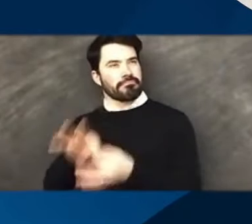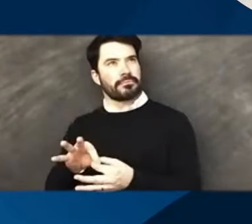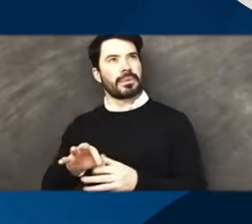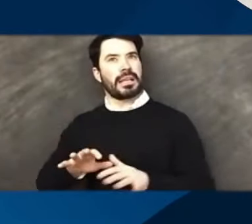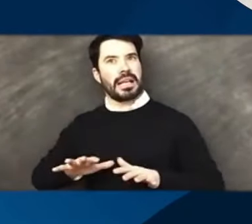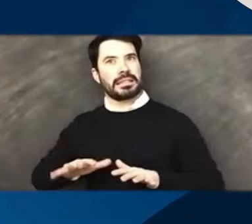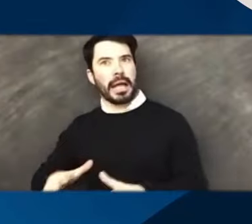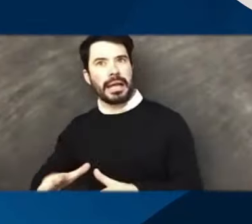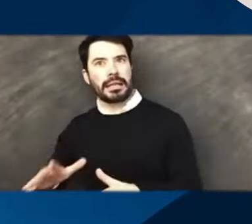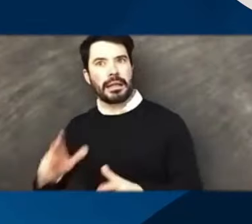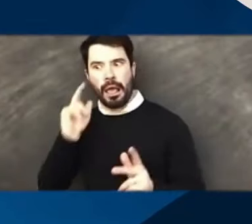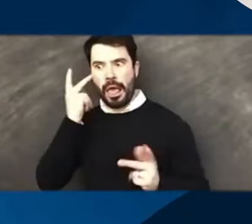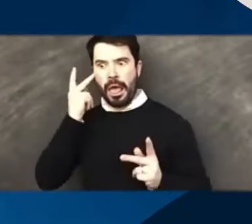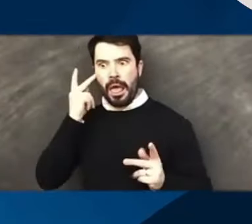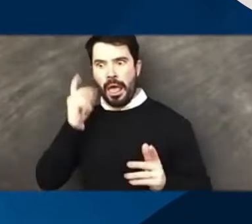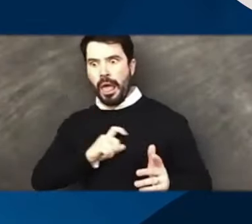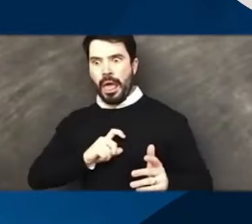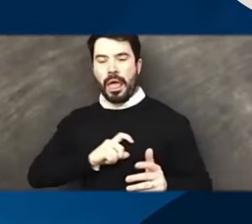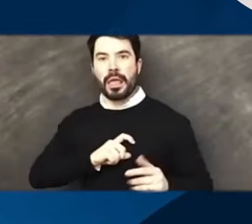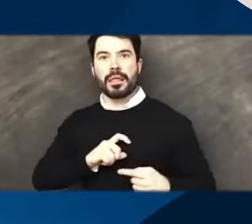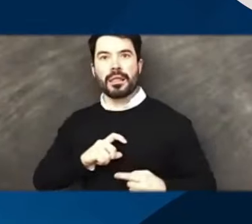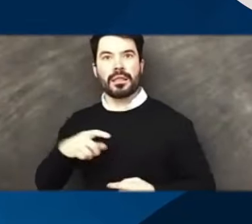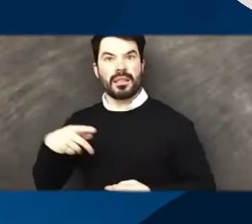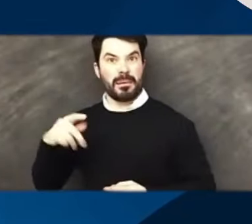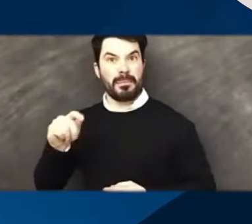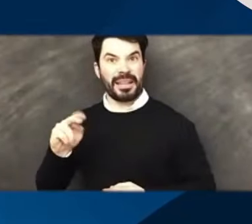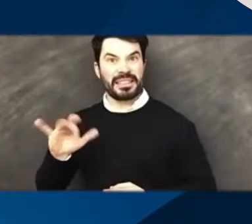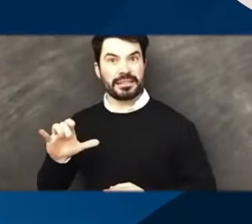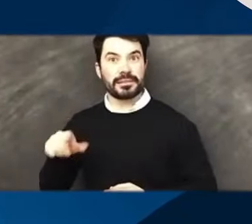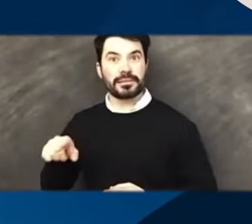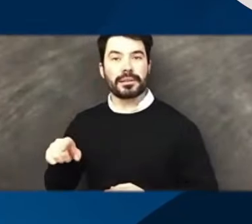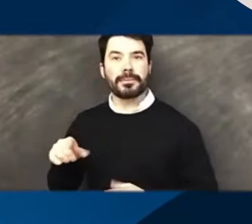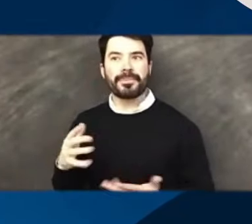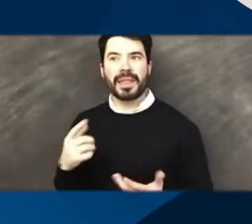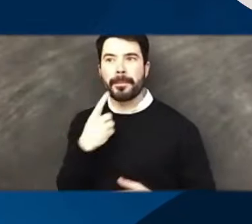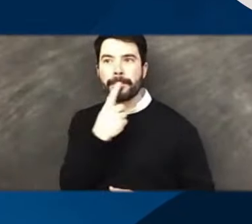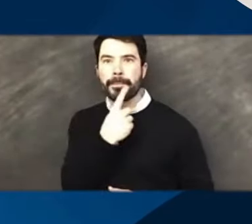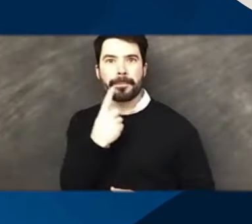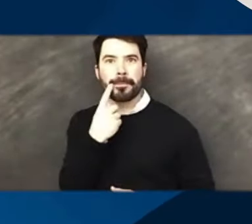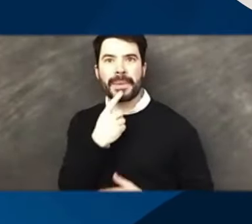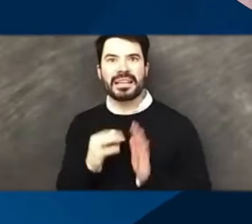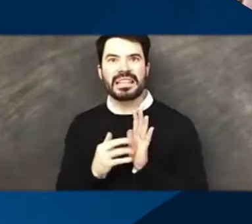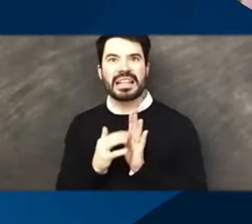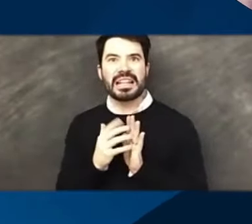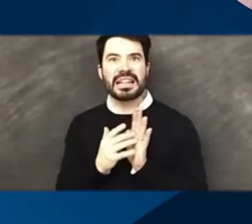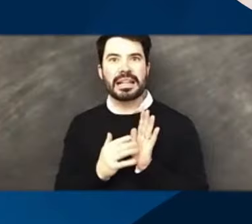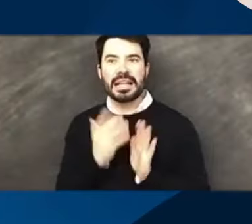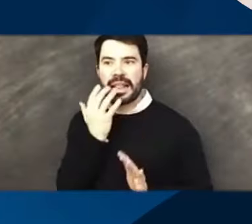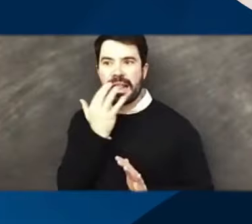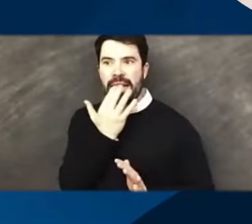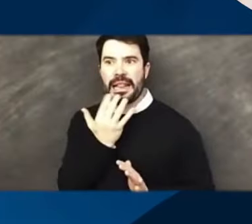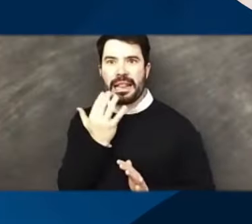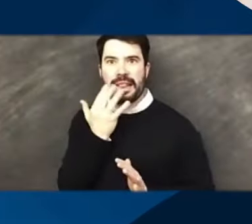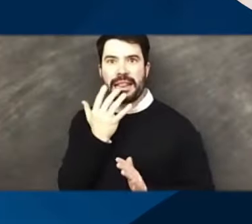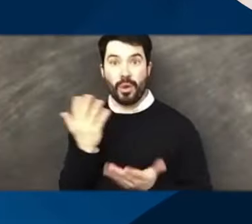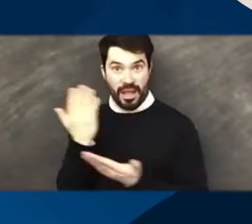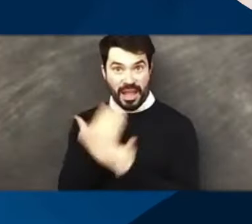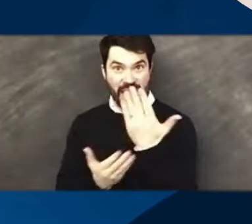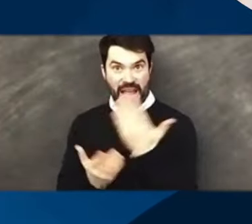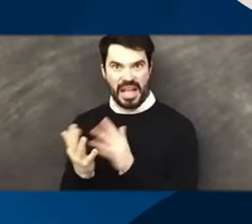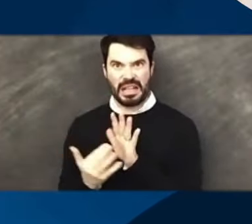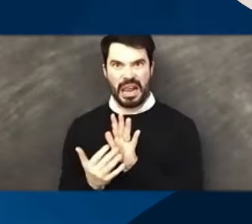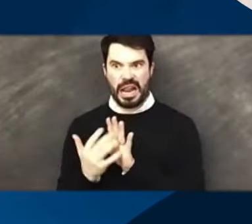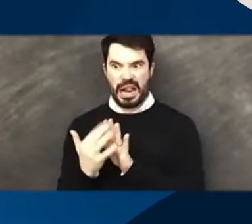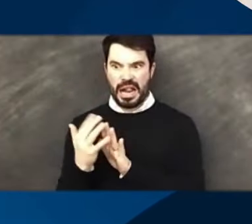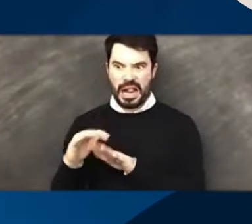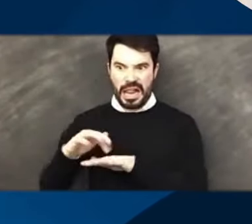are tingling around the mouth, kind of like a numbness sensation around the mouth or in both hands or in